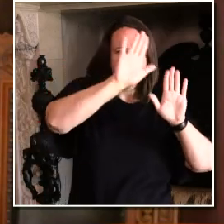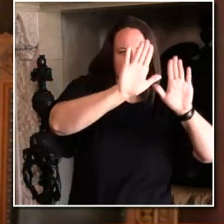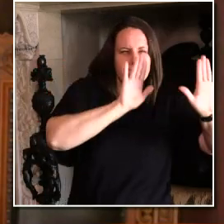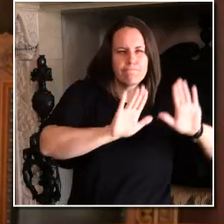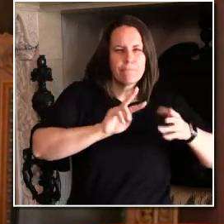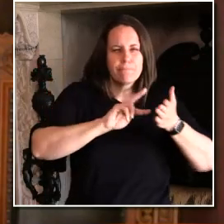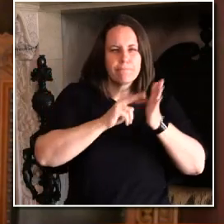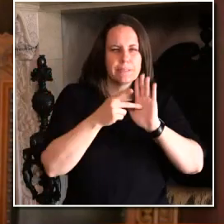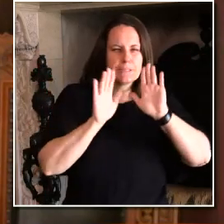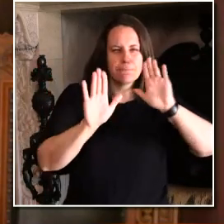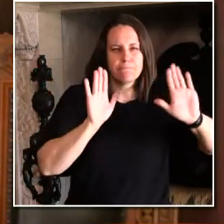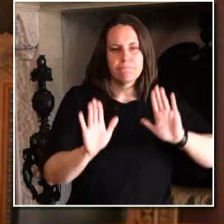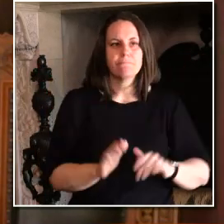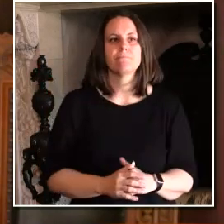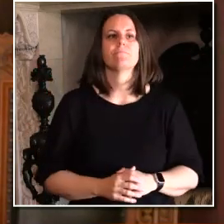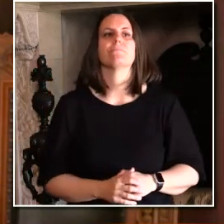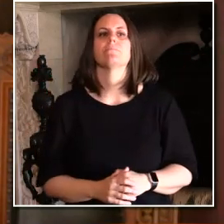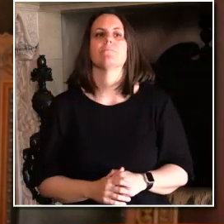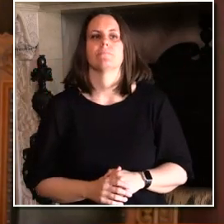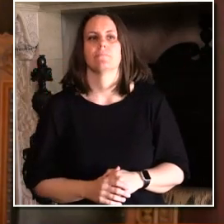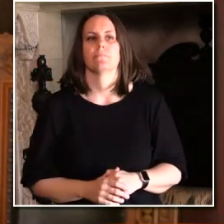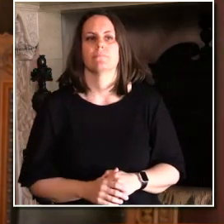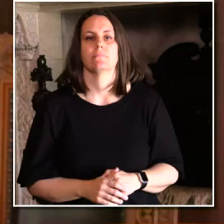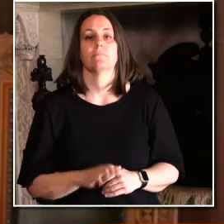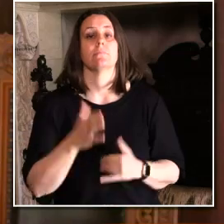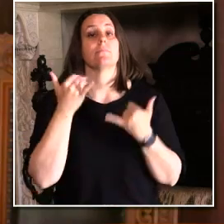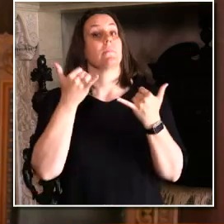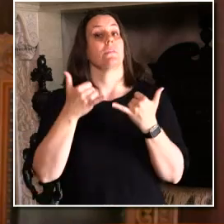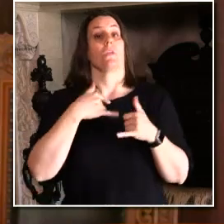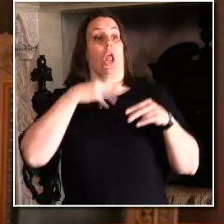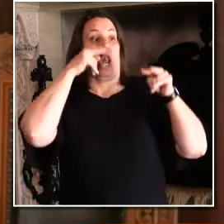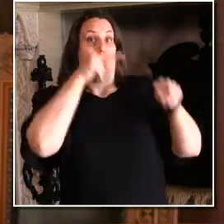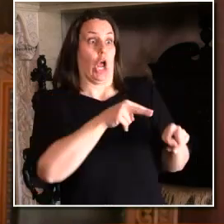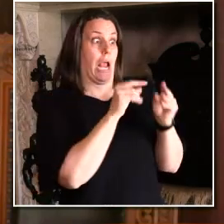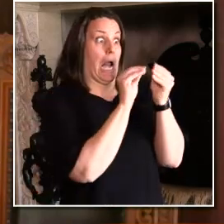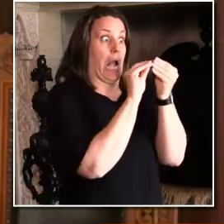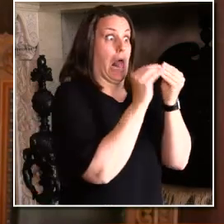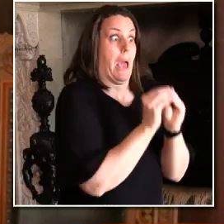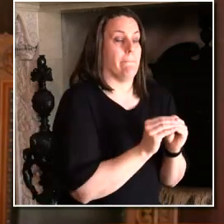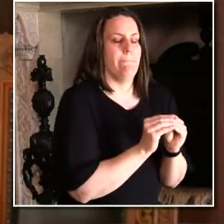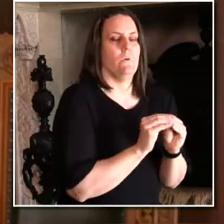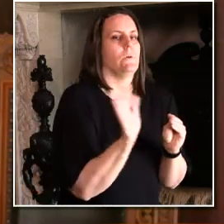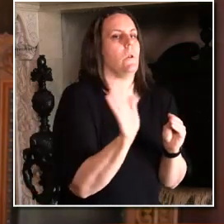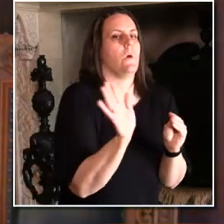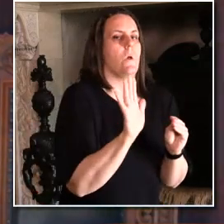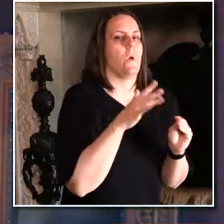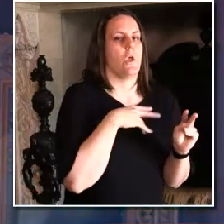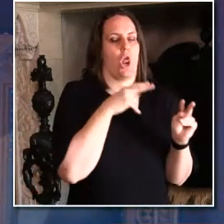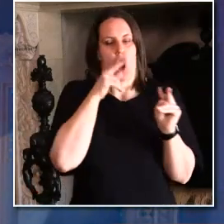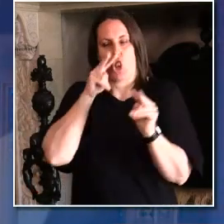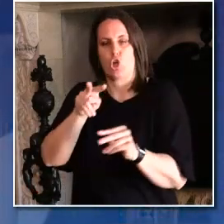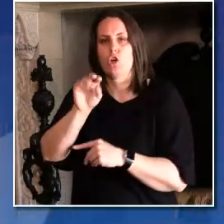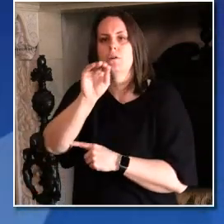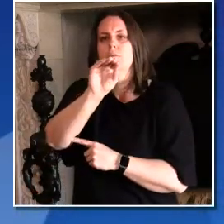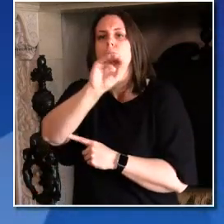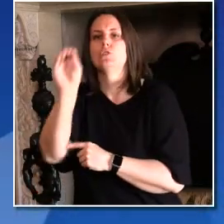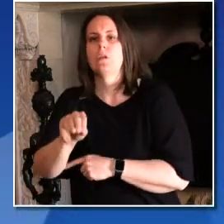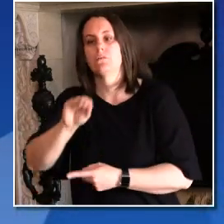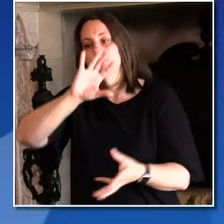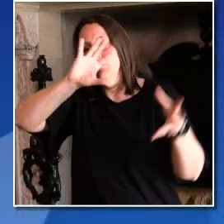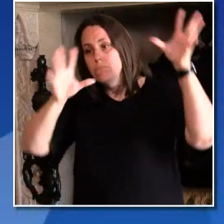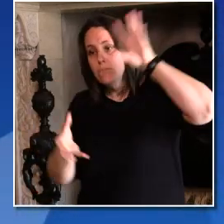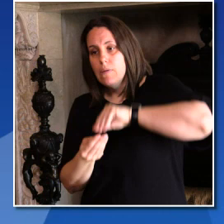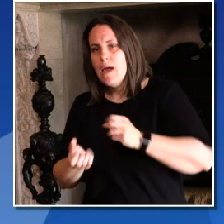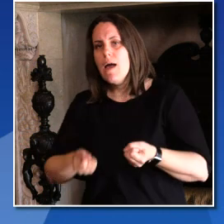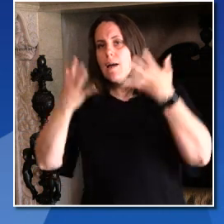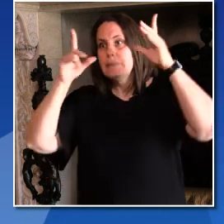percent of cases that are testing positive on a given day, and we really want to see that going down. And Andrea wrote in on